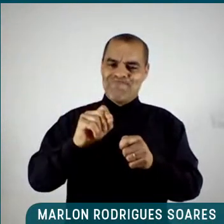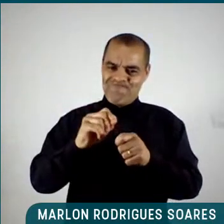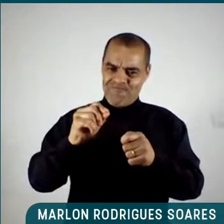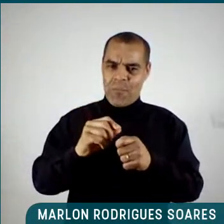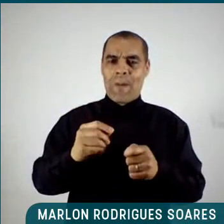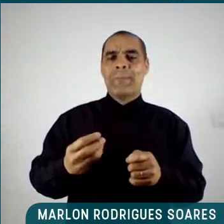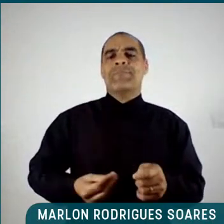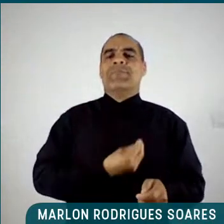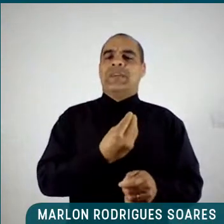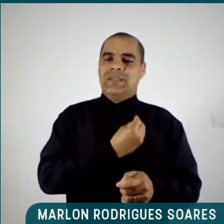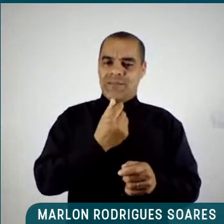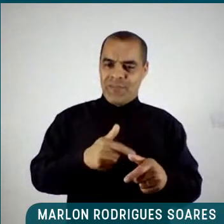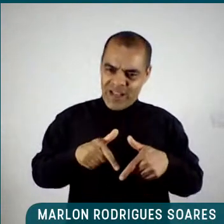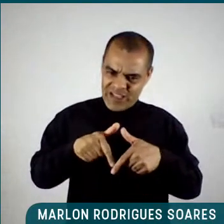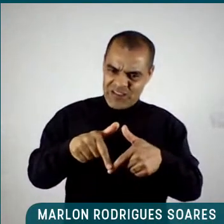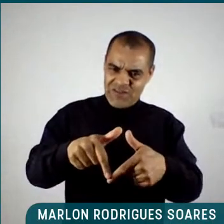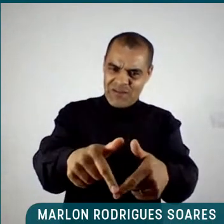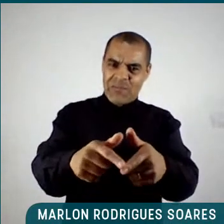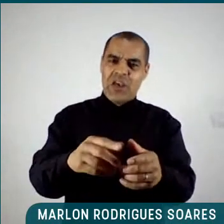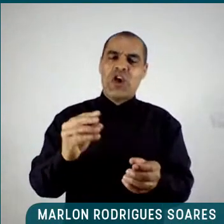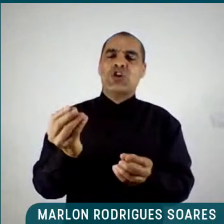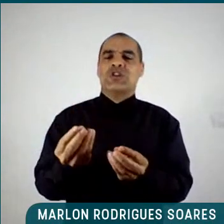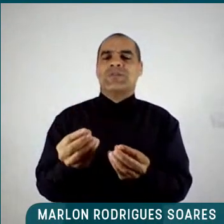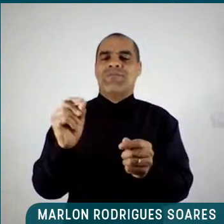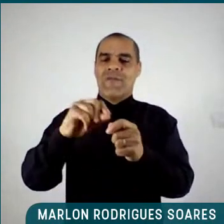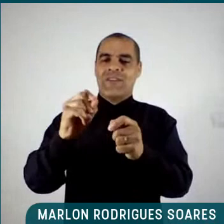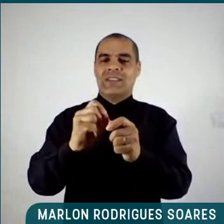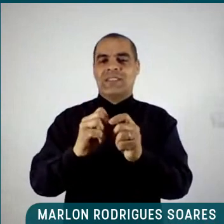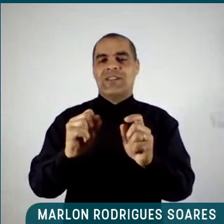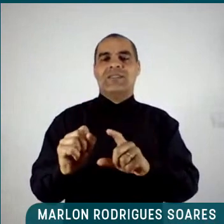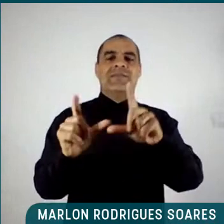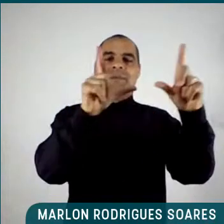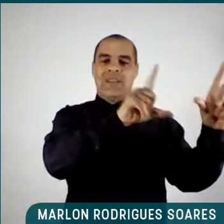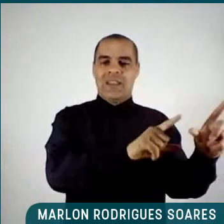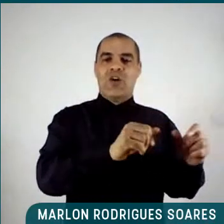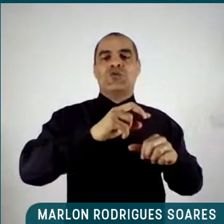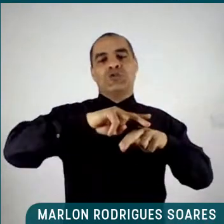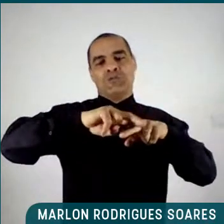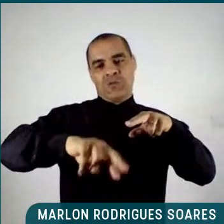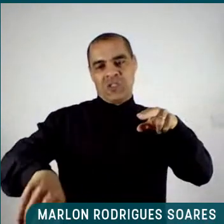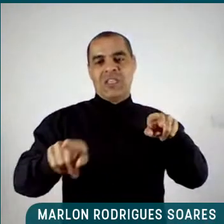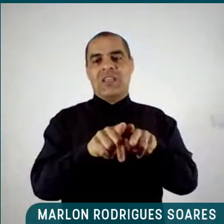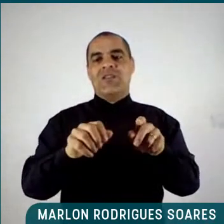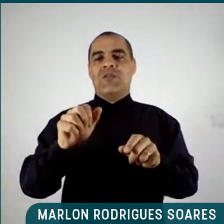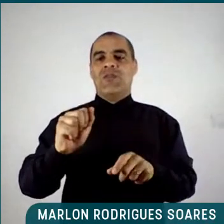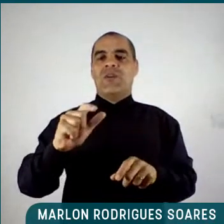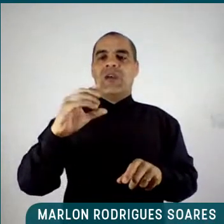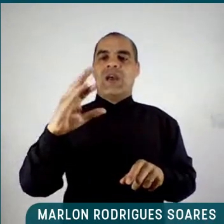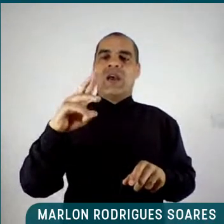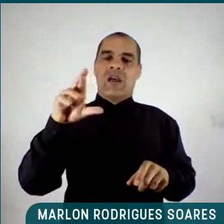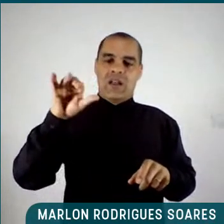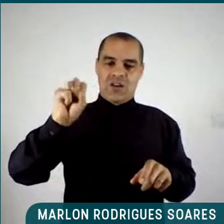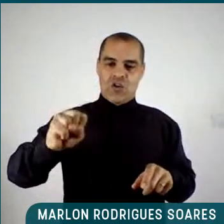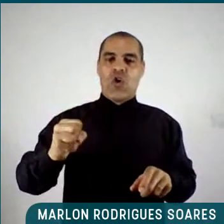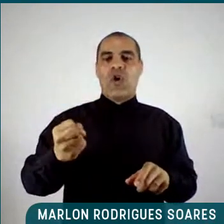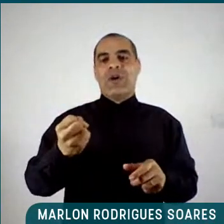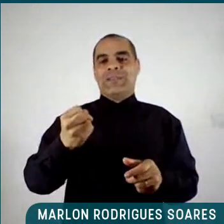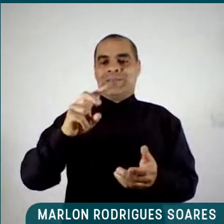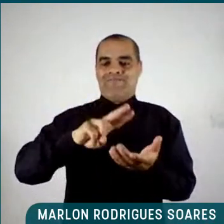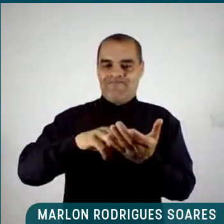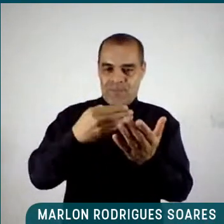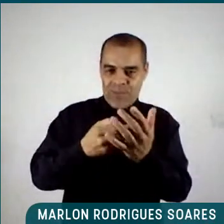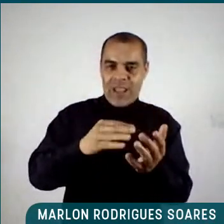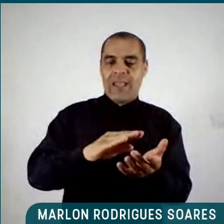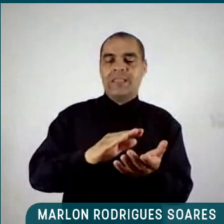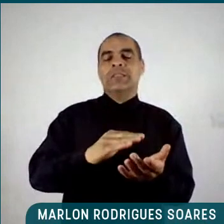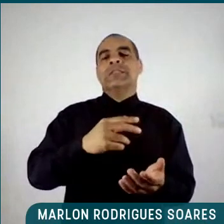Paisini, who actively participated in the collaboration of this gender. Studio 42 for production, across which interprets the